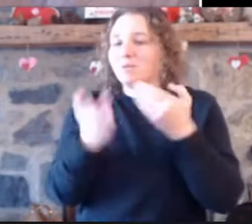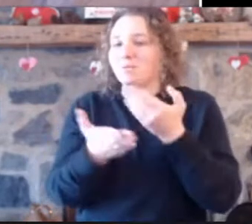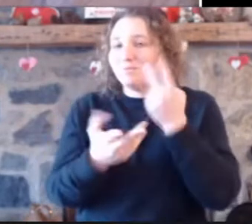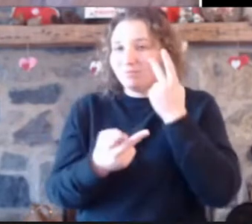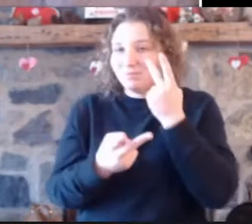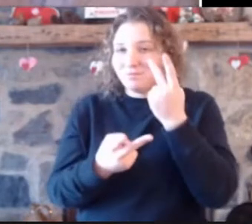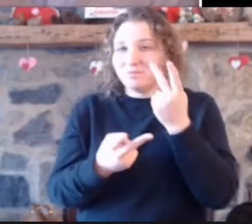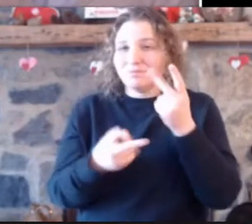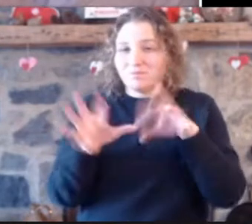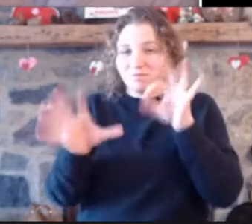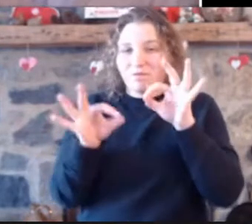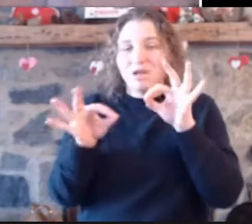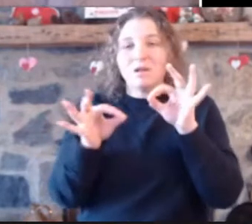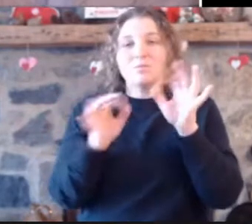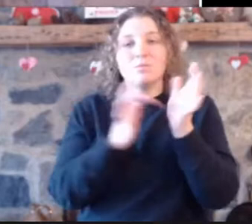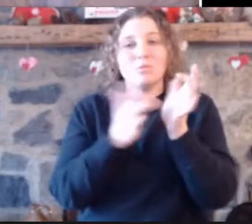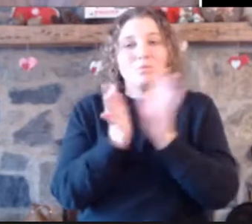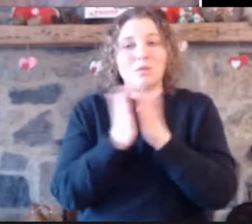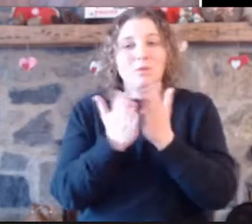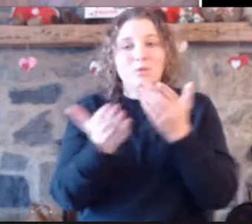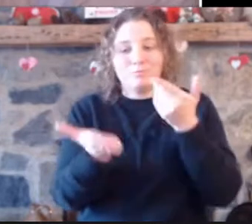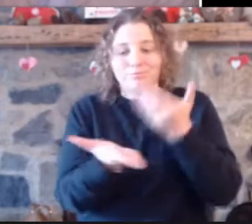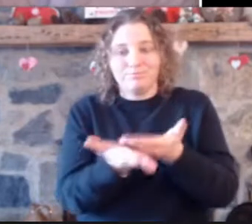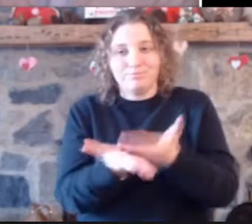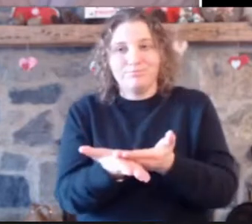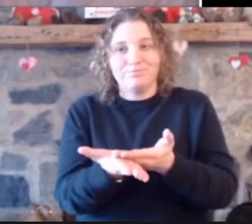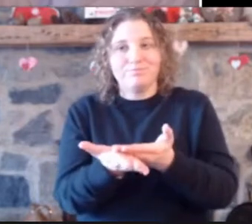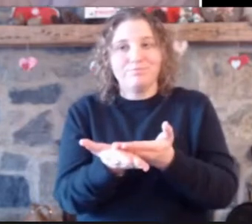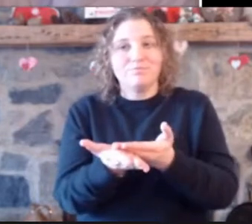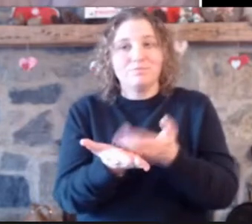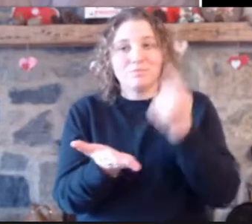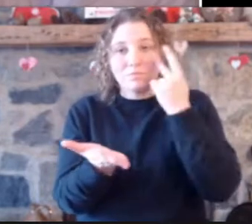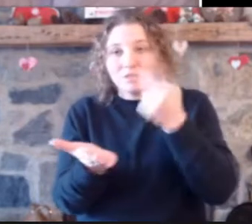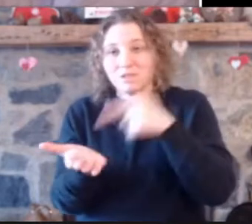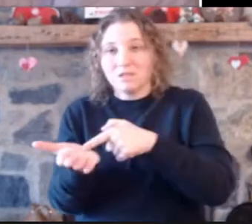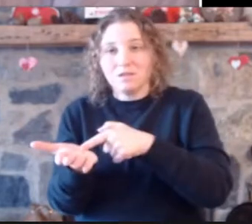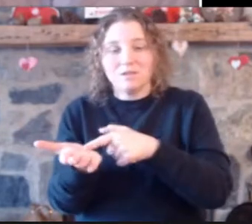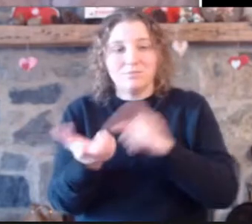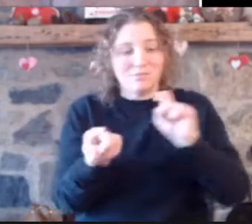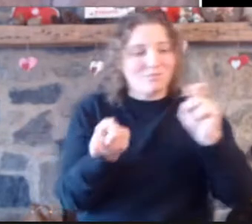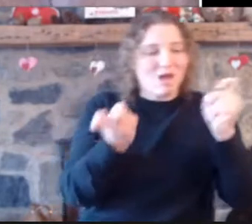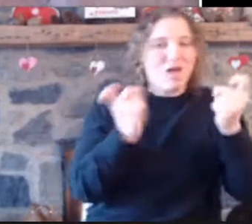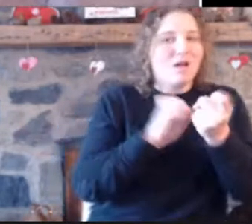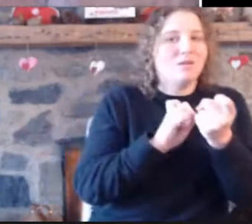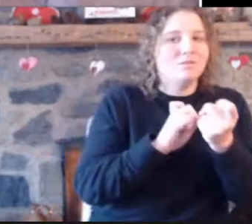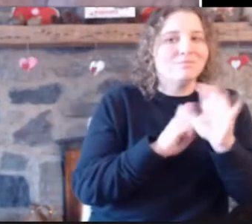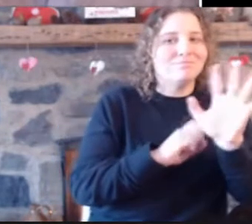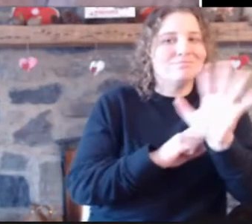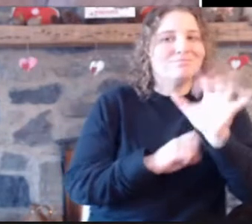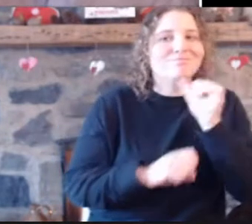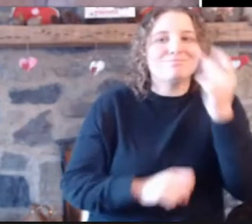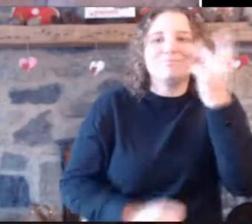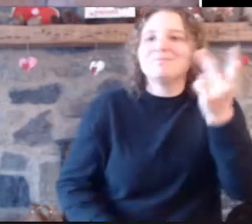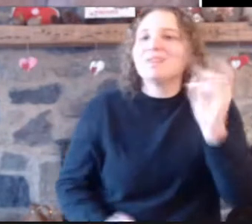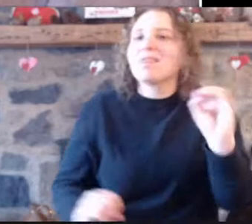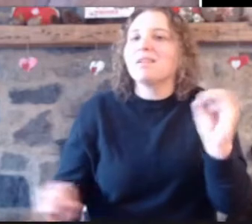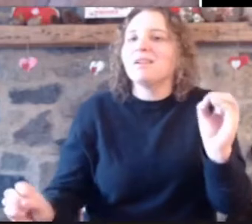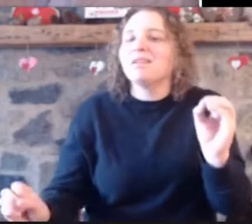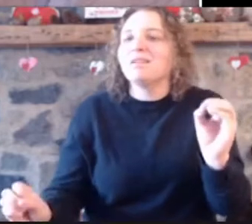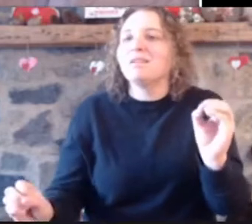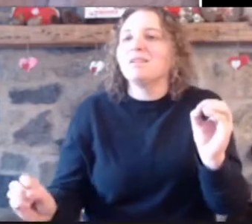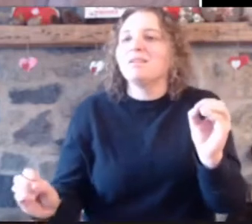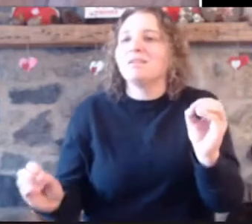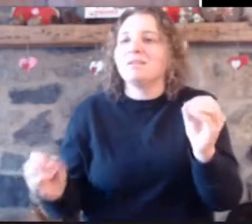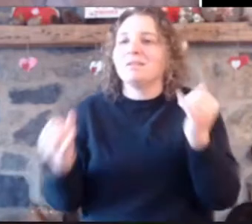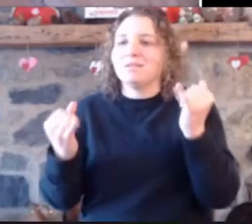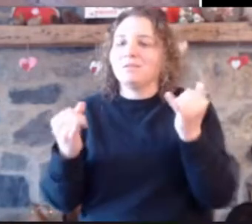What we don't find is all the forms that had to change to get to what evolution says should be happening. So again, after